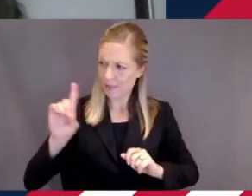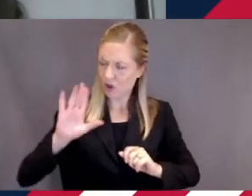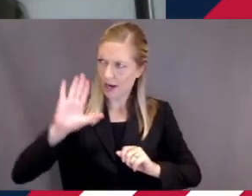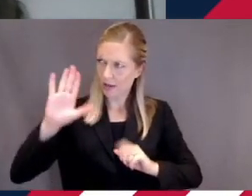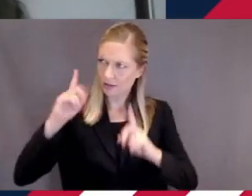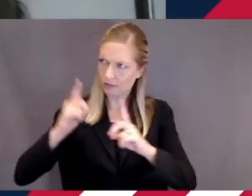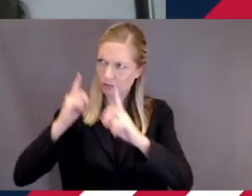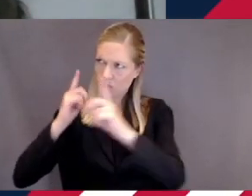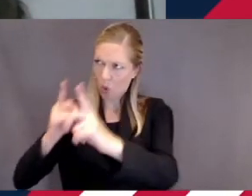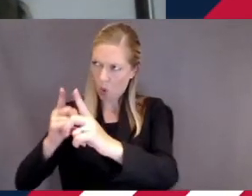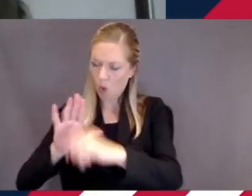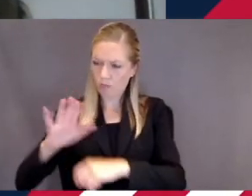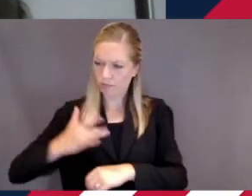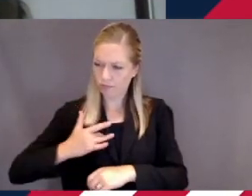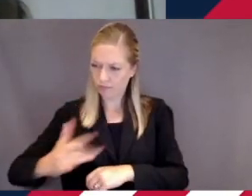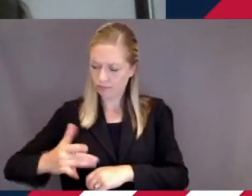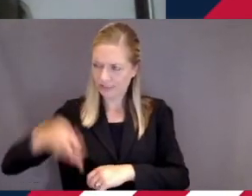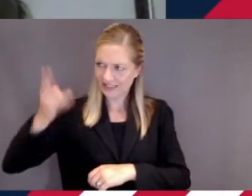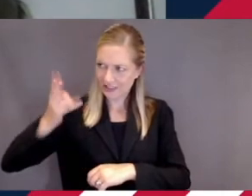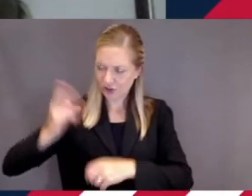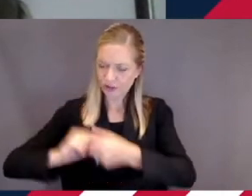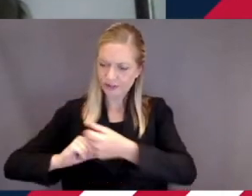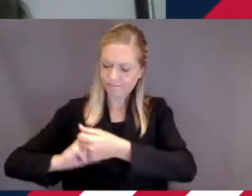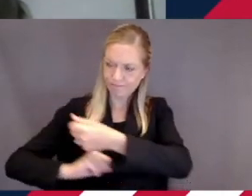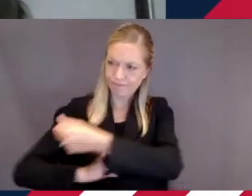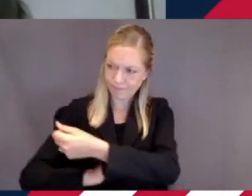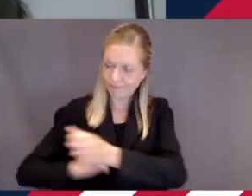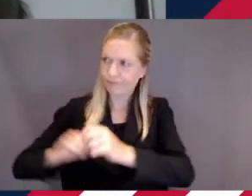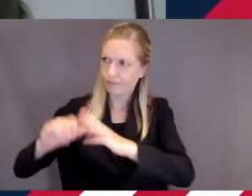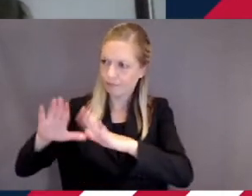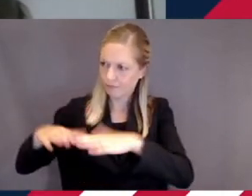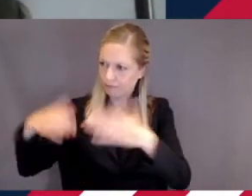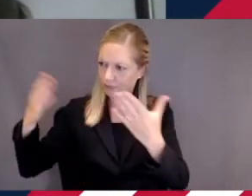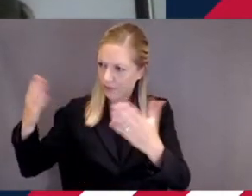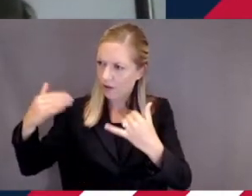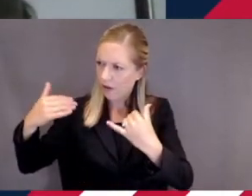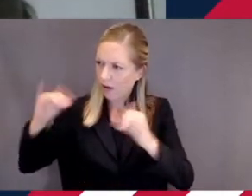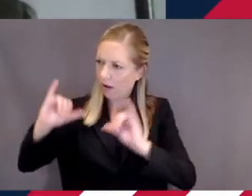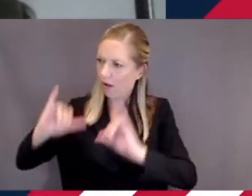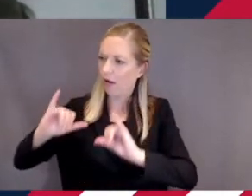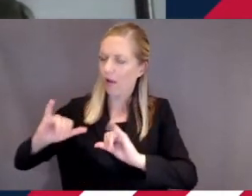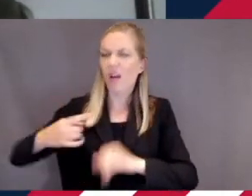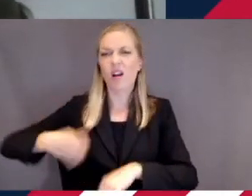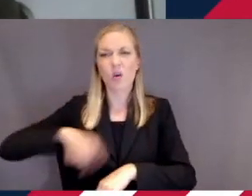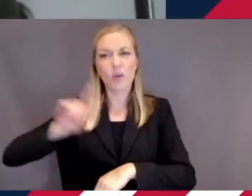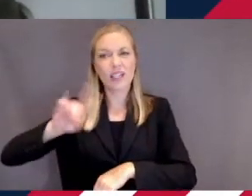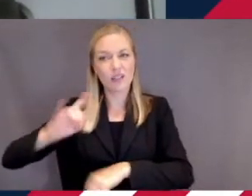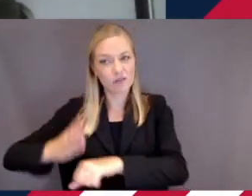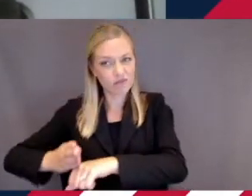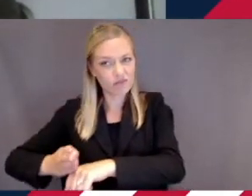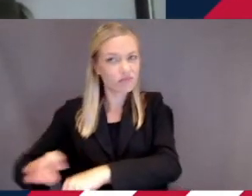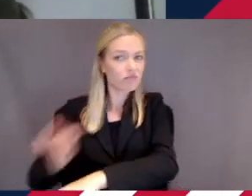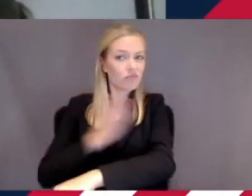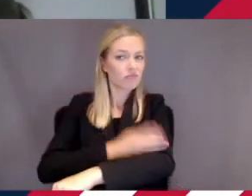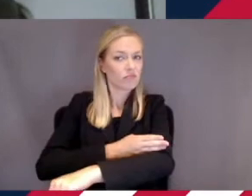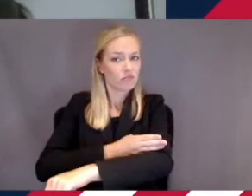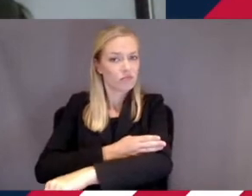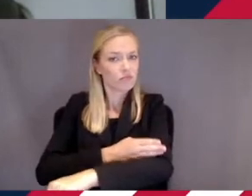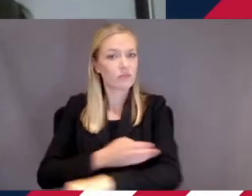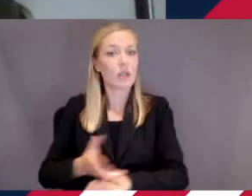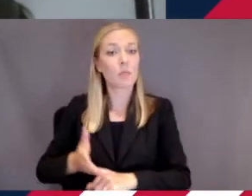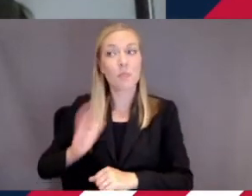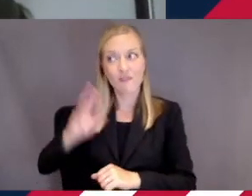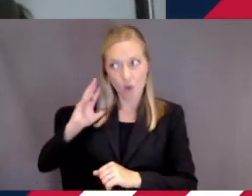most openly participatory, small d democratic process for choosing a national head of